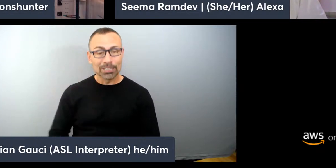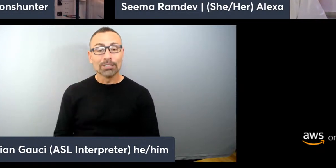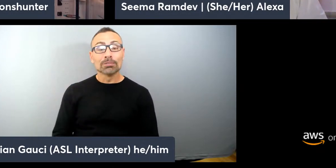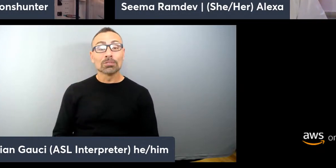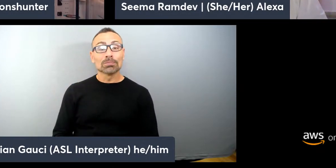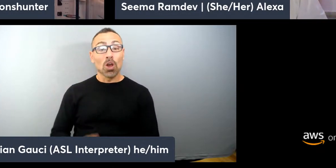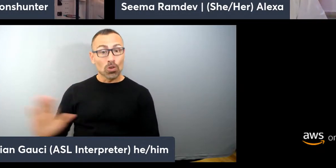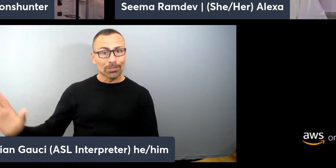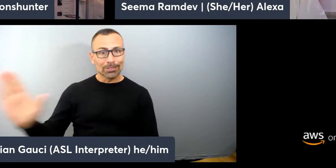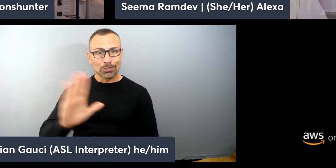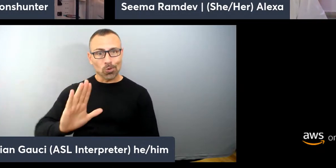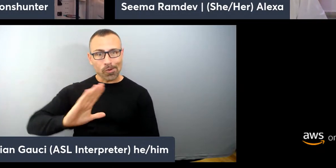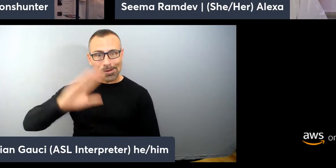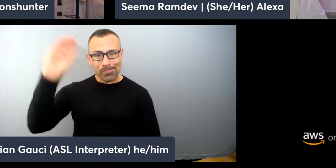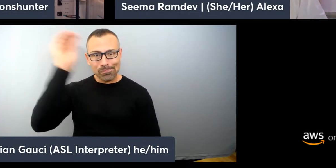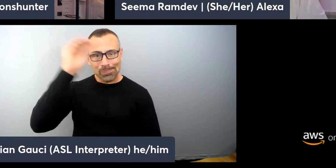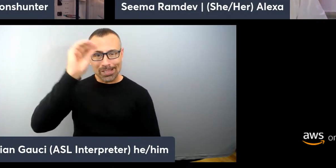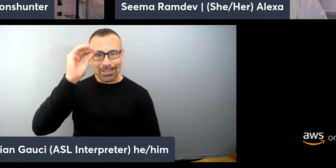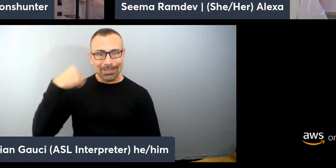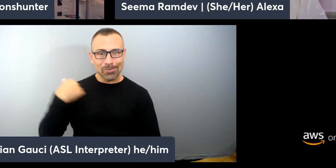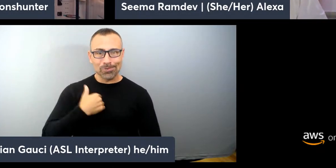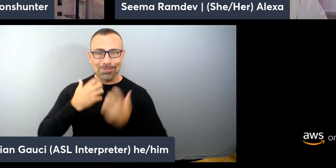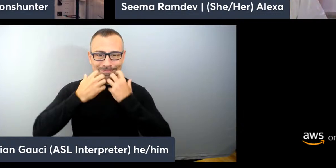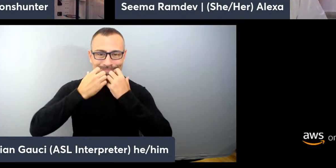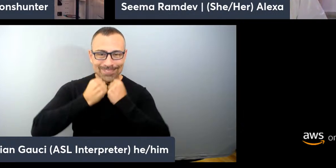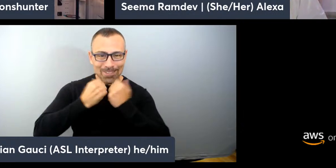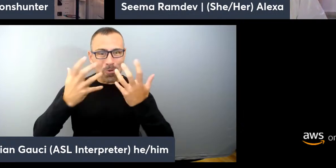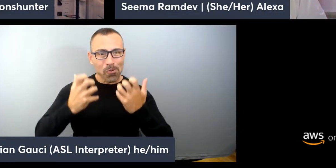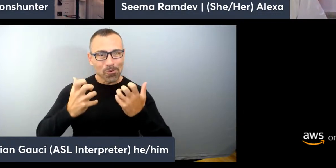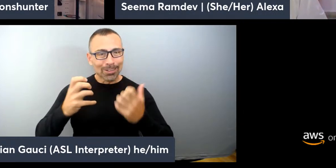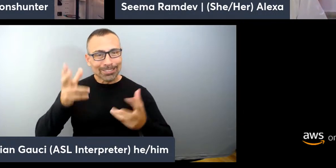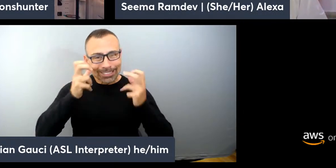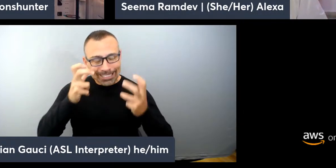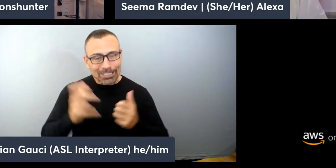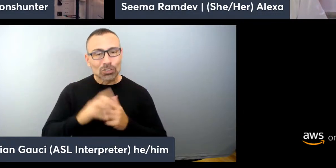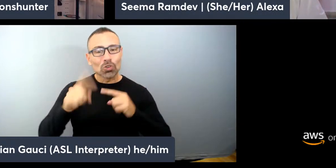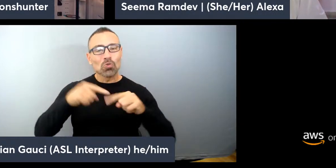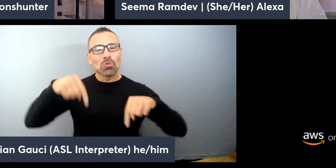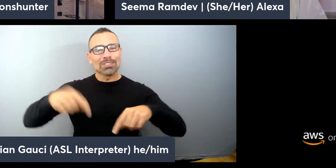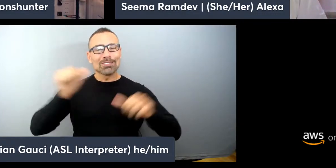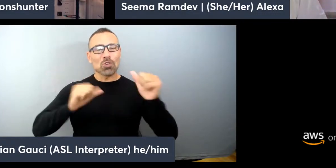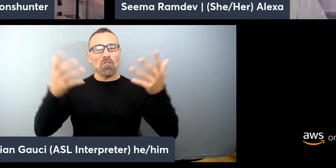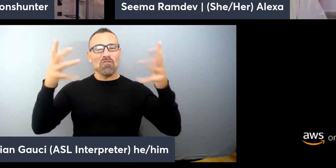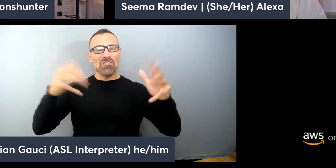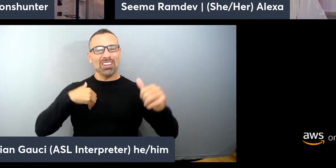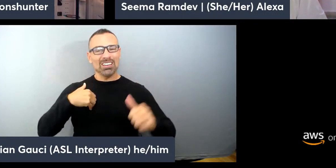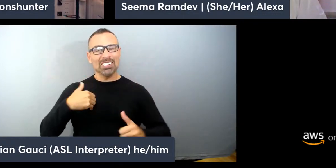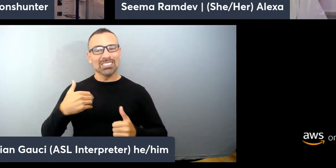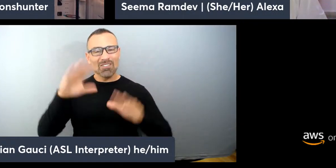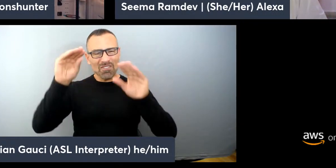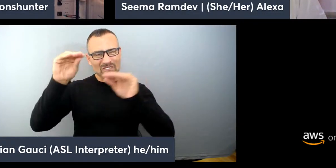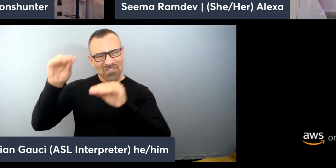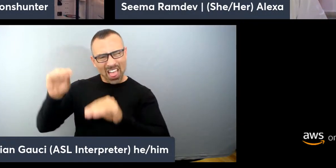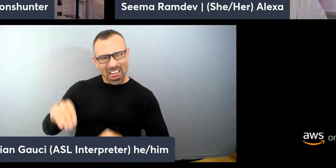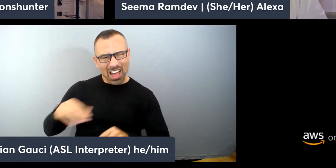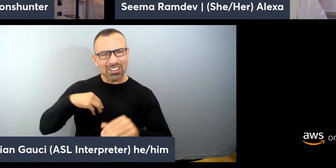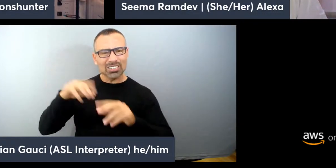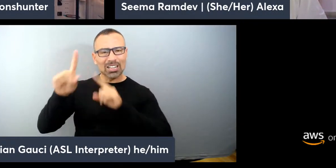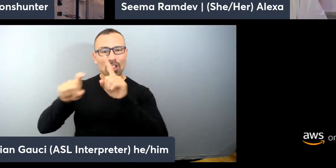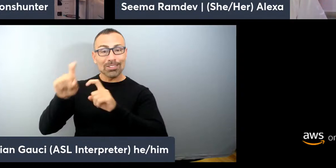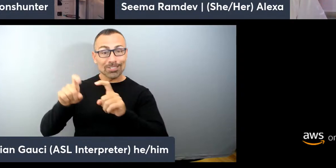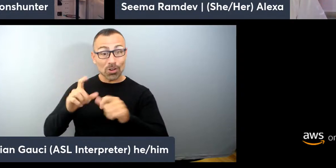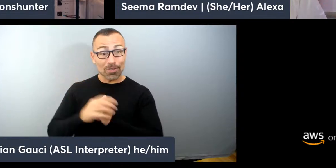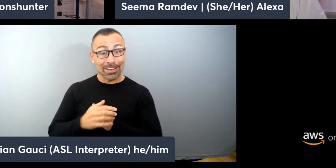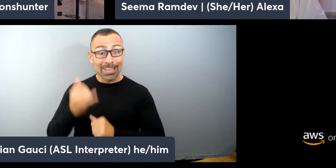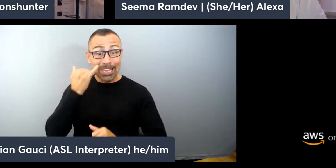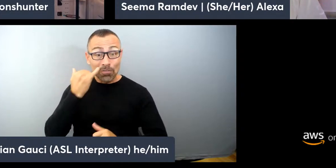5 minutes after the show to fill out a survey. The first 50 respondents get a $10 AWS credit. And we'll